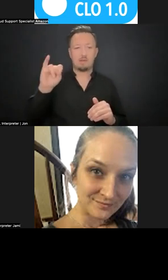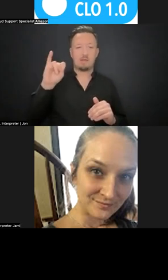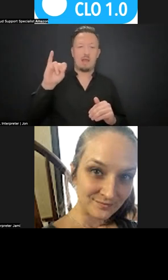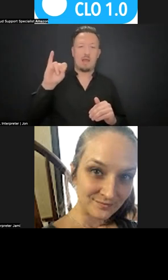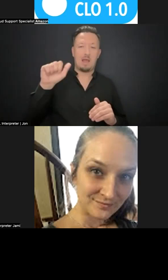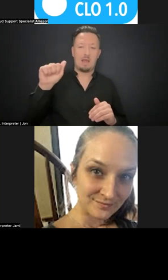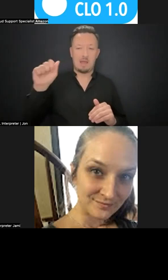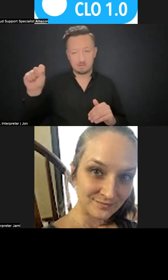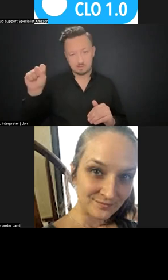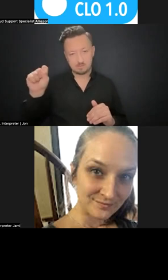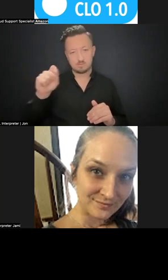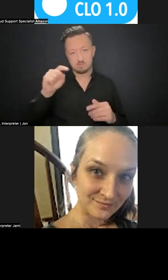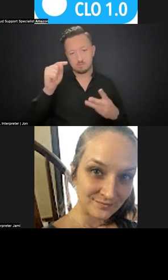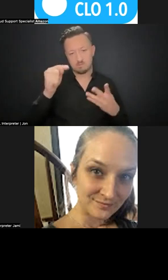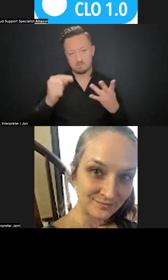IaaS